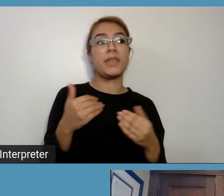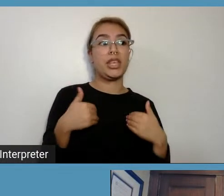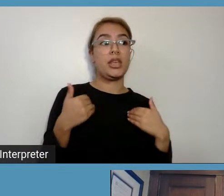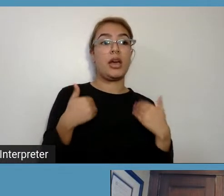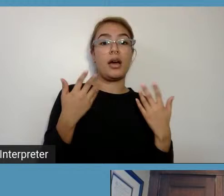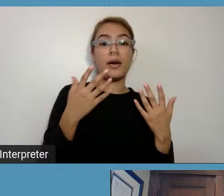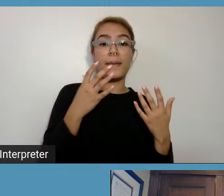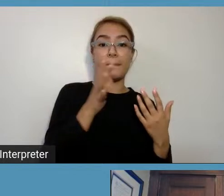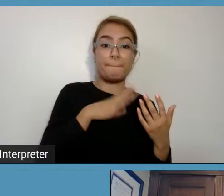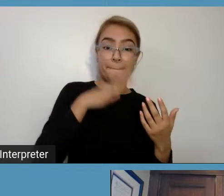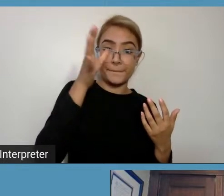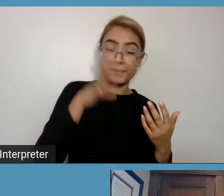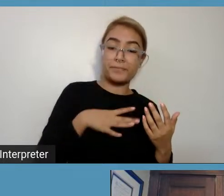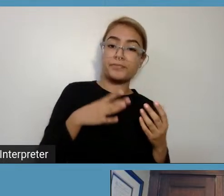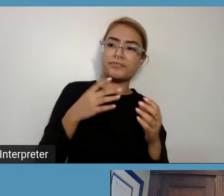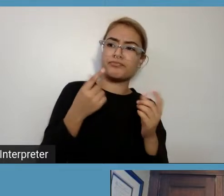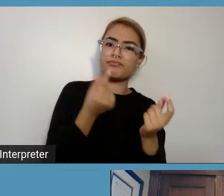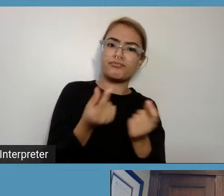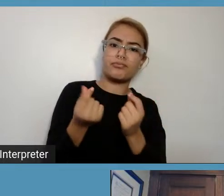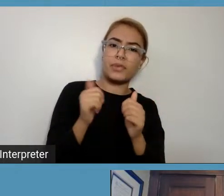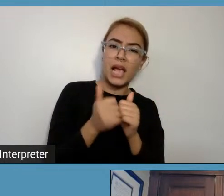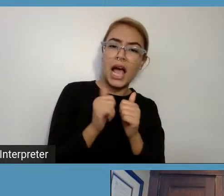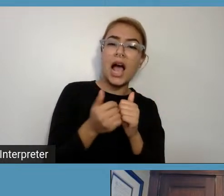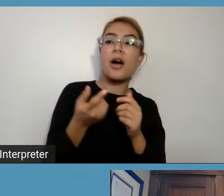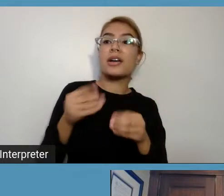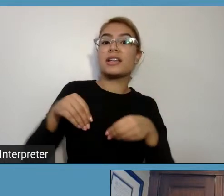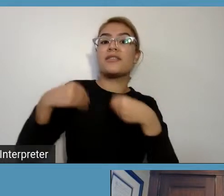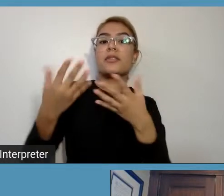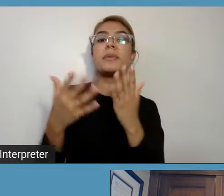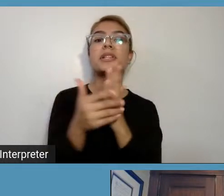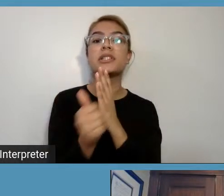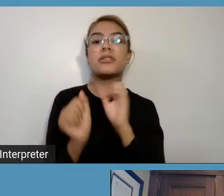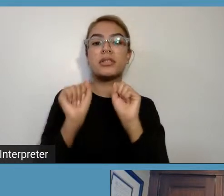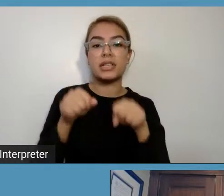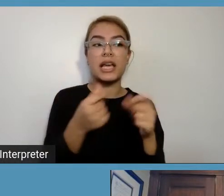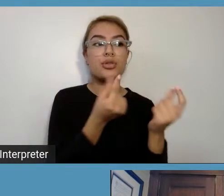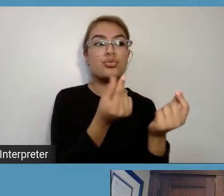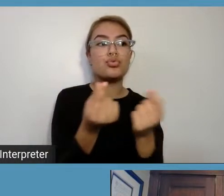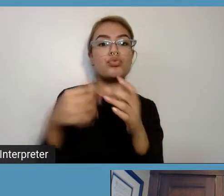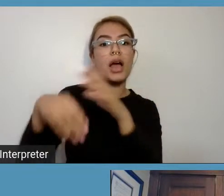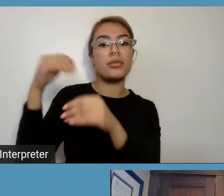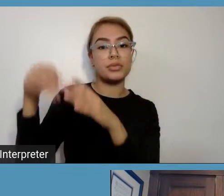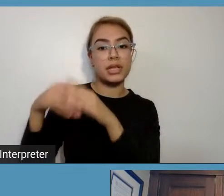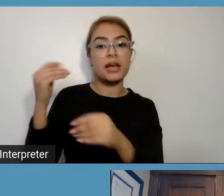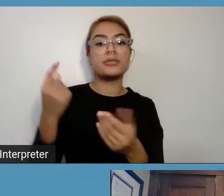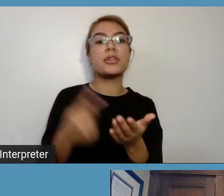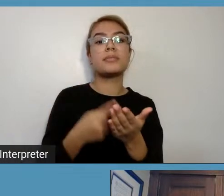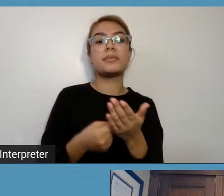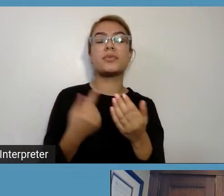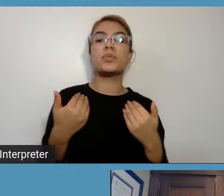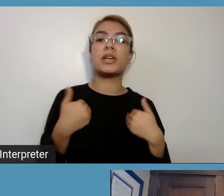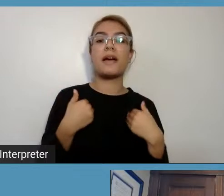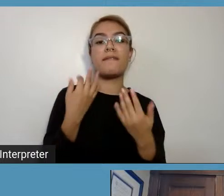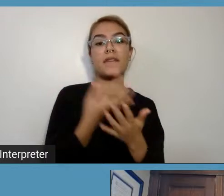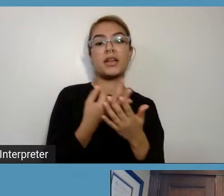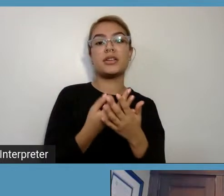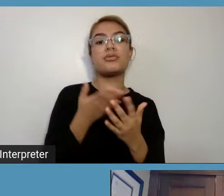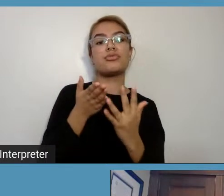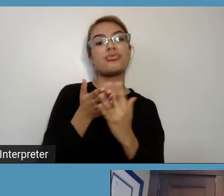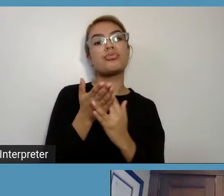of these things, because it gives them a marketable skill that they can do. And so sometimes we get, funding, through